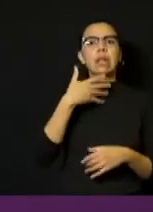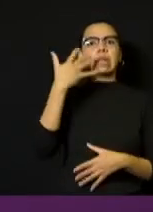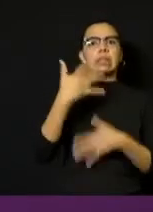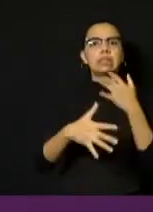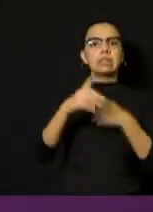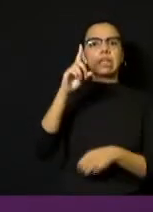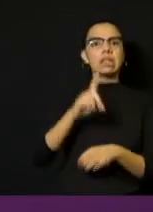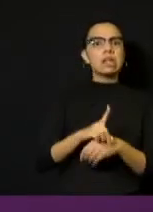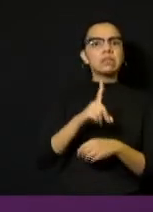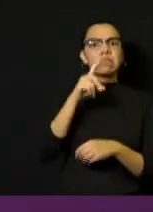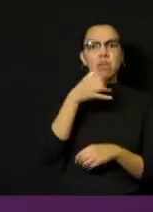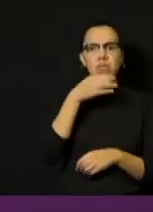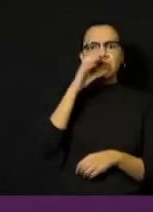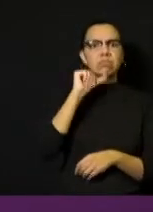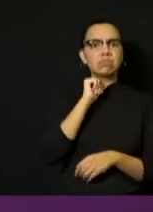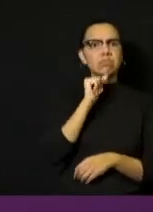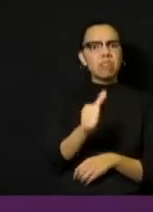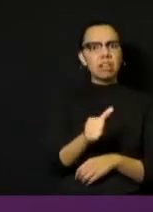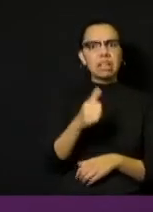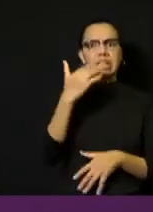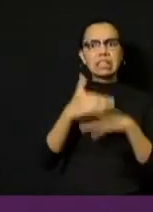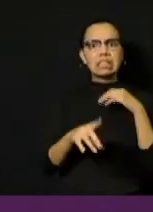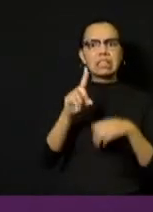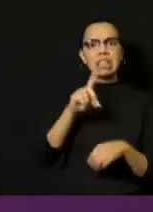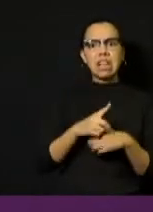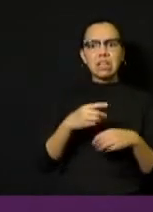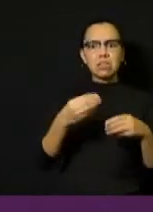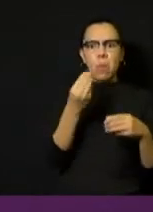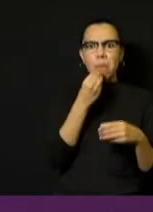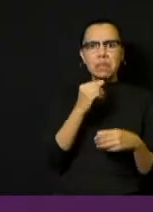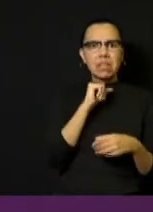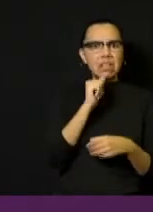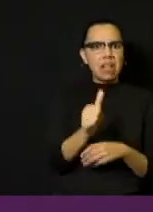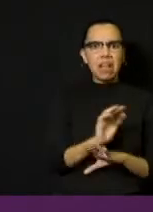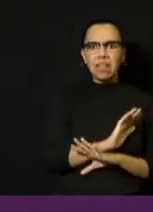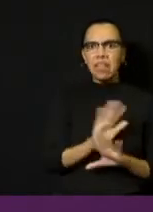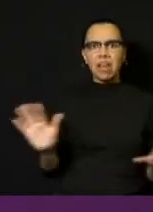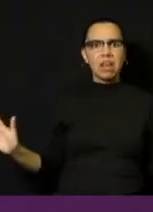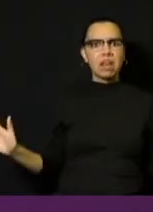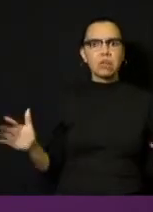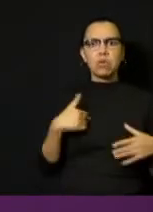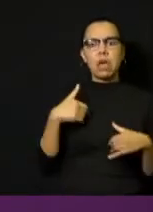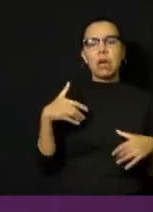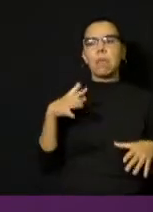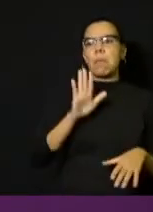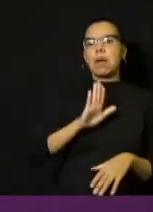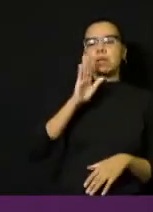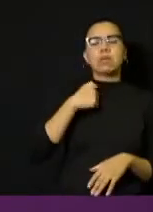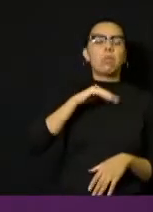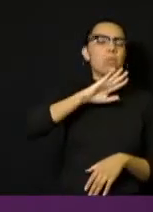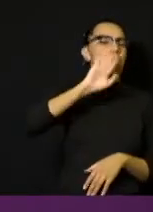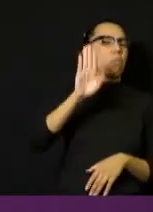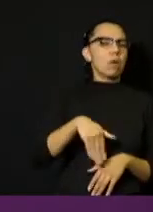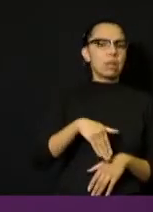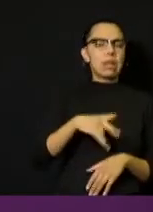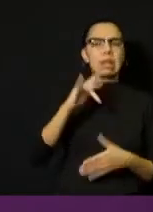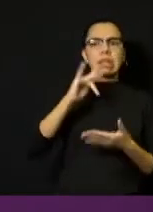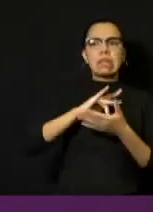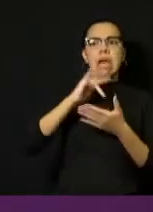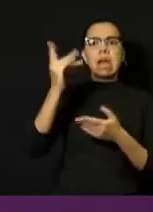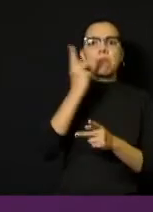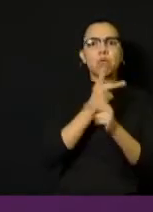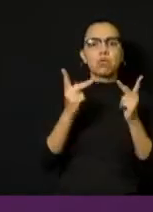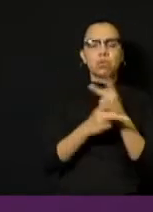I was about to die. I had 2 weeks without drinking water when they took me to your house. I was dead already, and thanks to